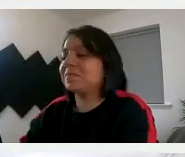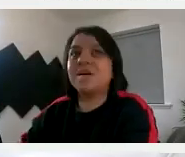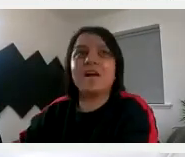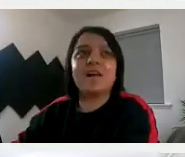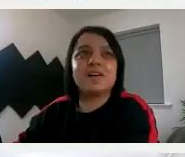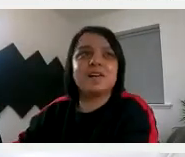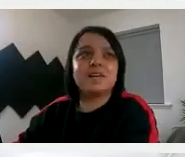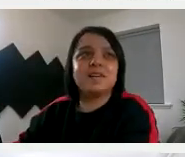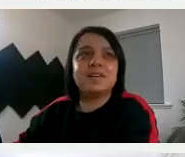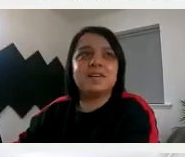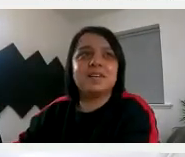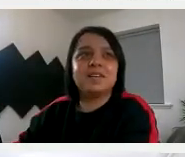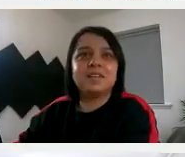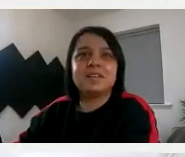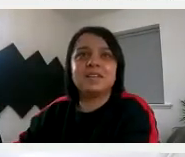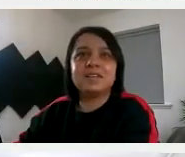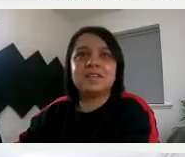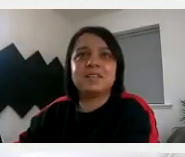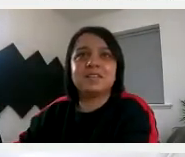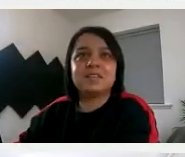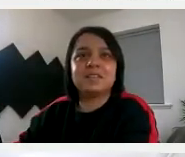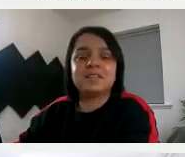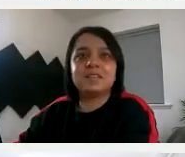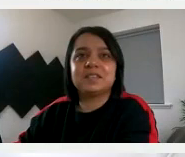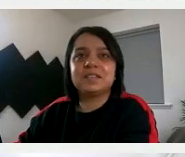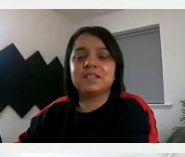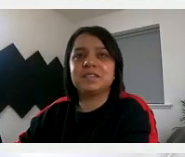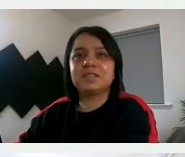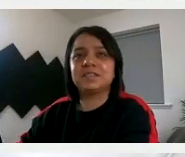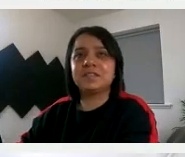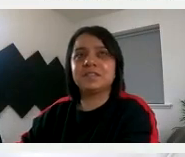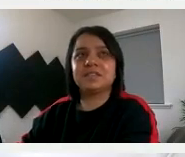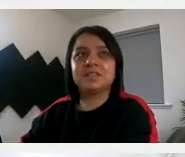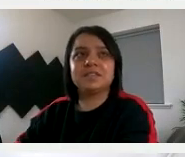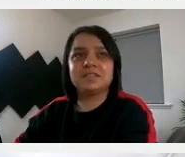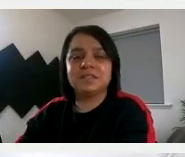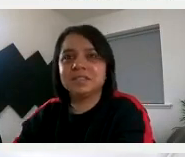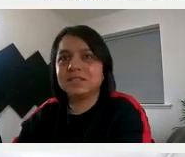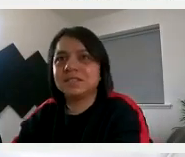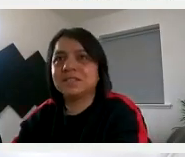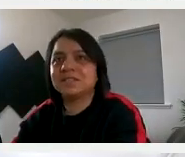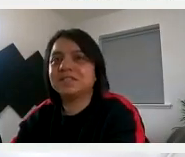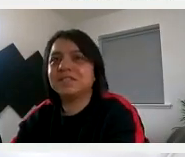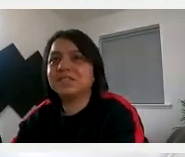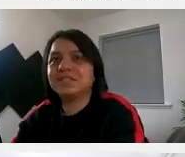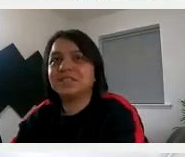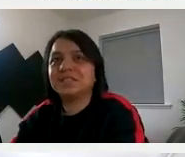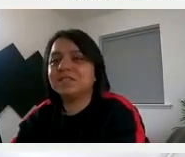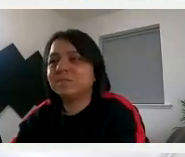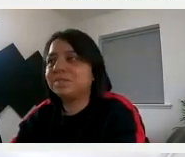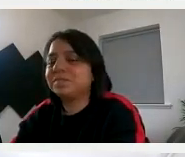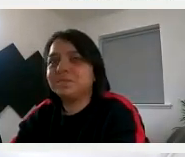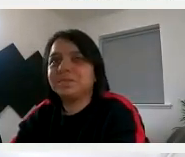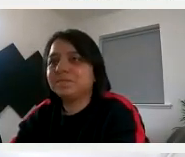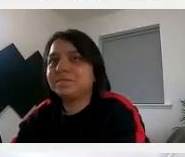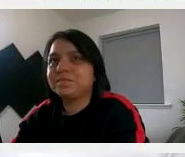Glaswegian accent. I do not understand that. I stayed in Glasgow for like 3 months, and I struggled to understand people